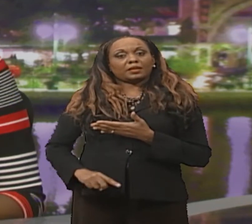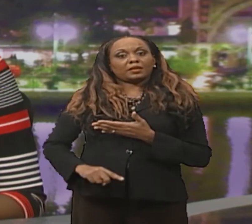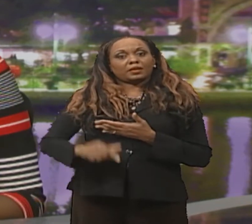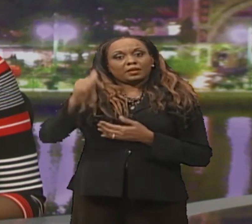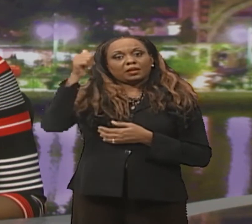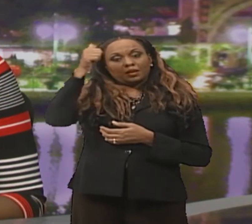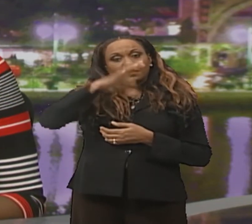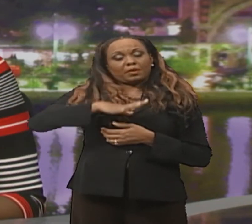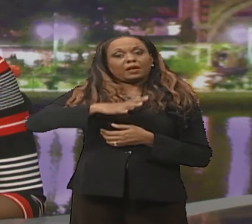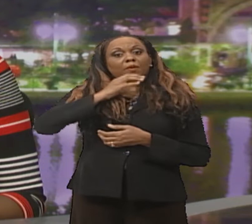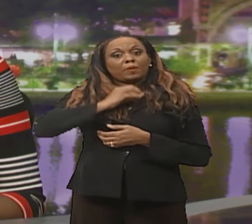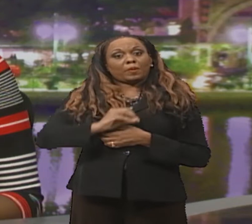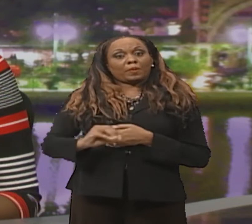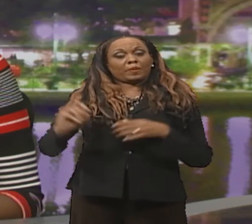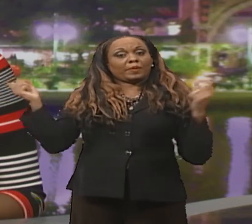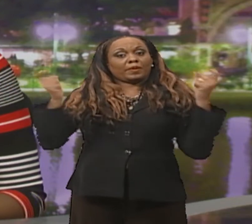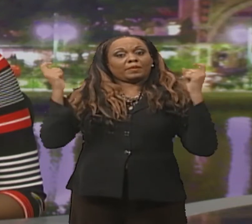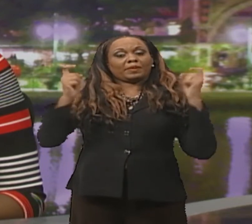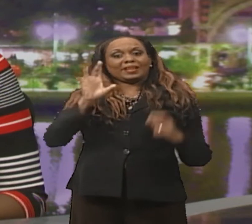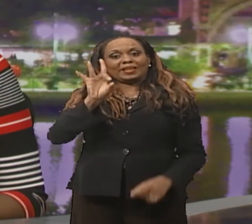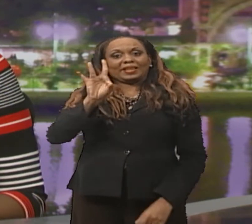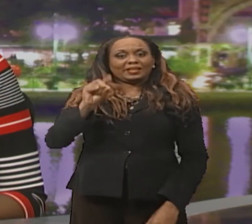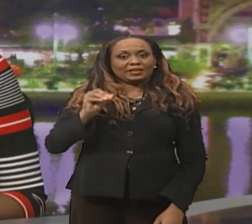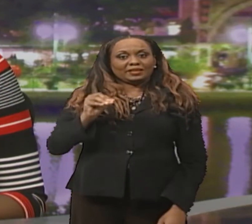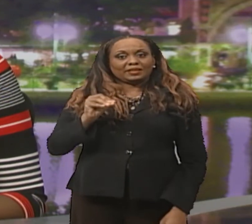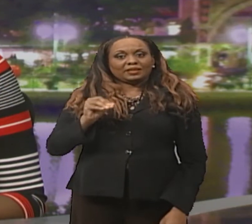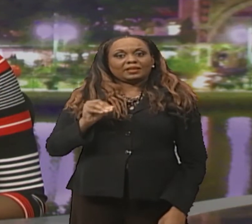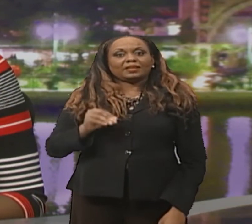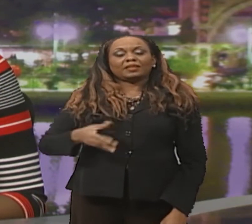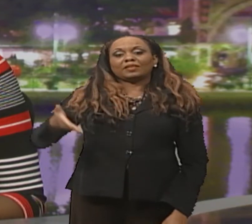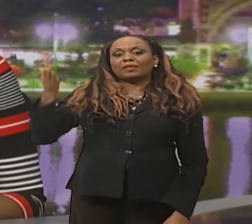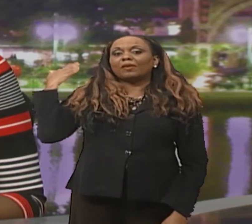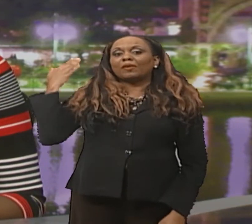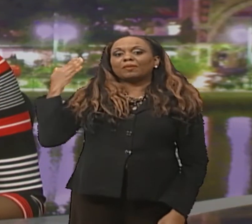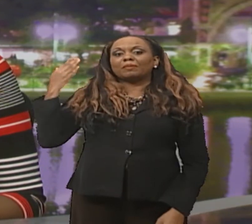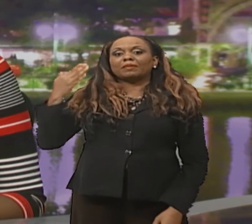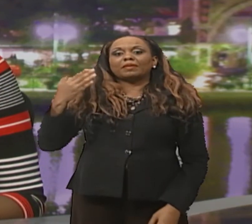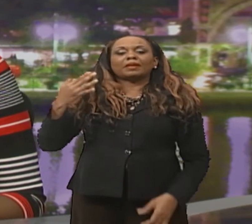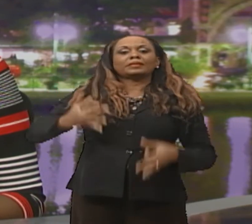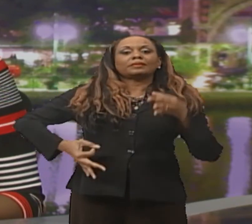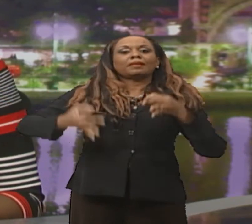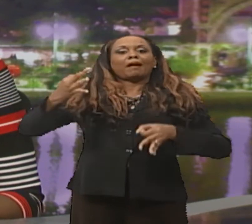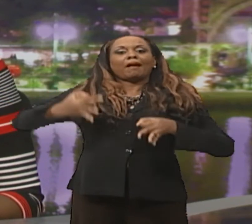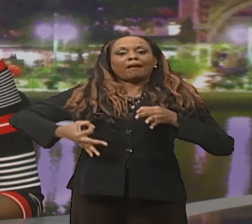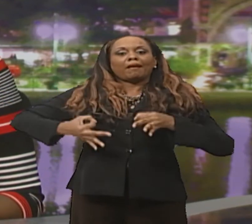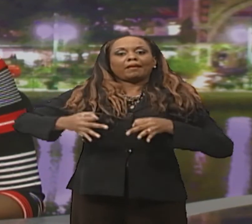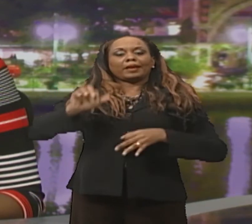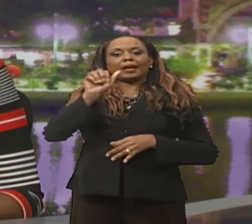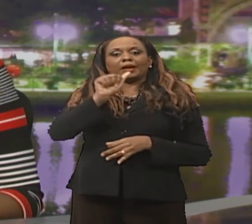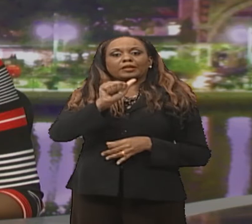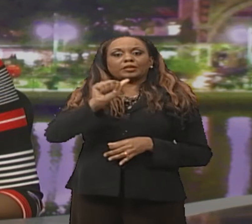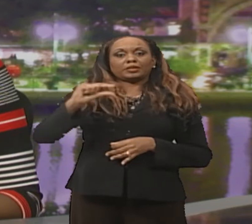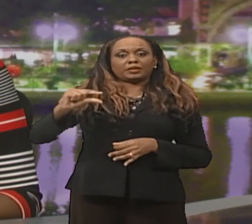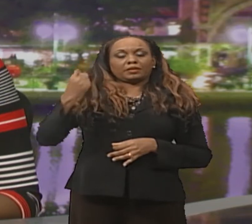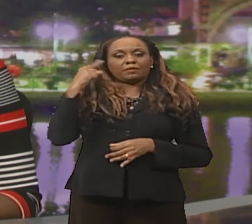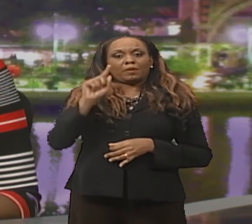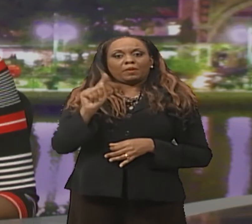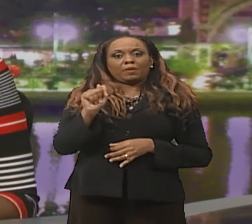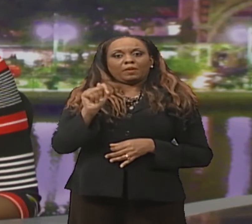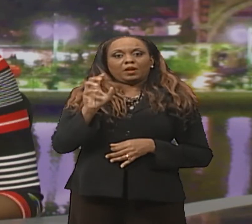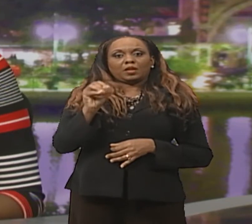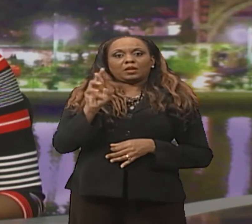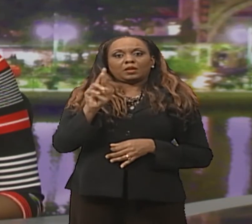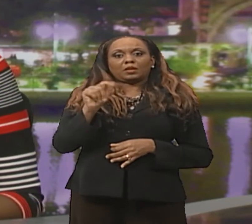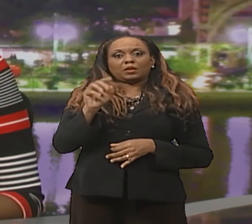celebrated his 80th birthday. Lois Hunt, a former magistrate, legal draftsman and Attorney General of